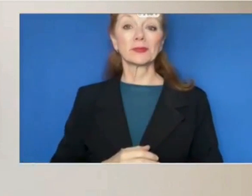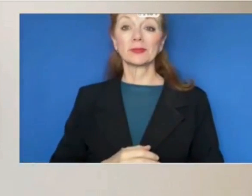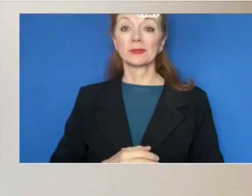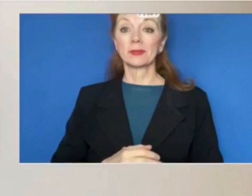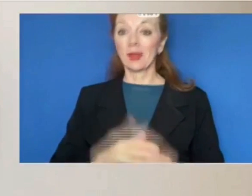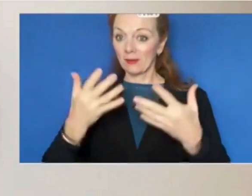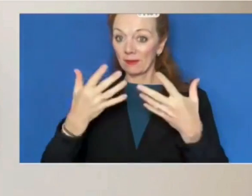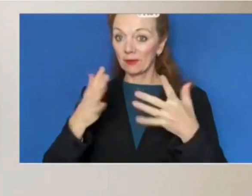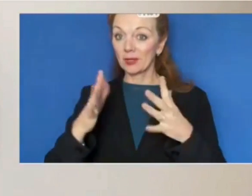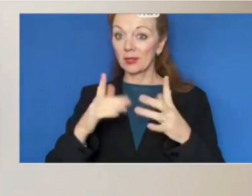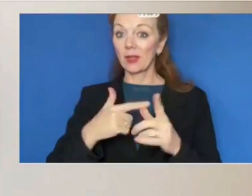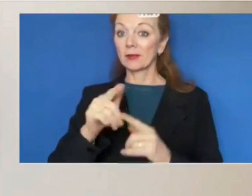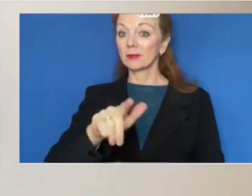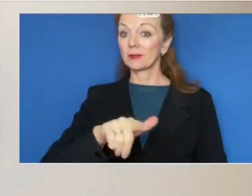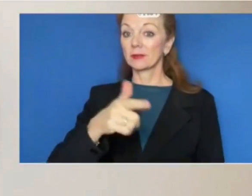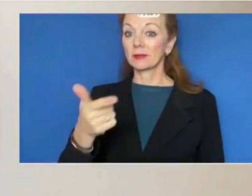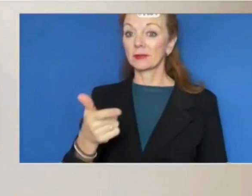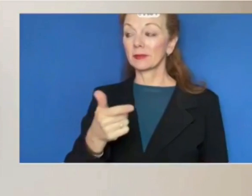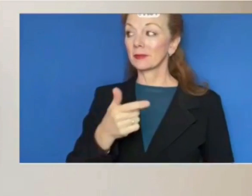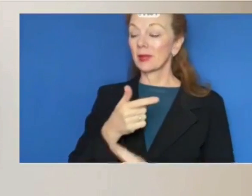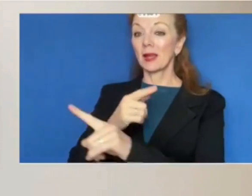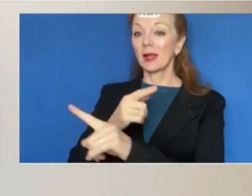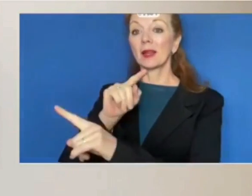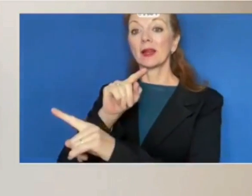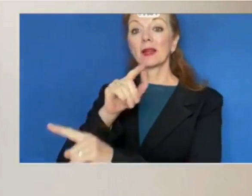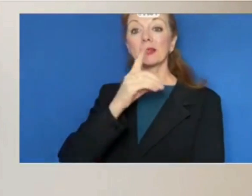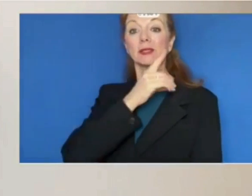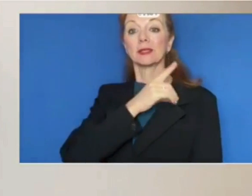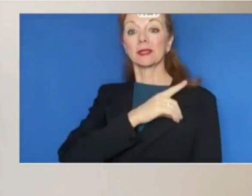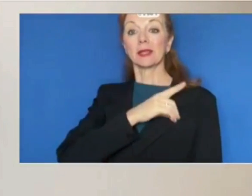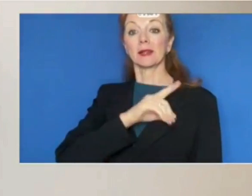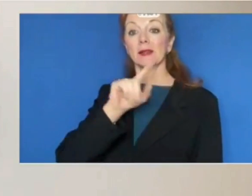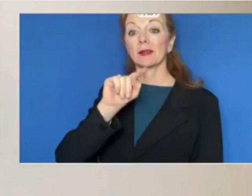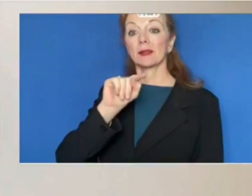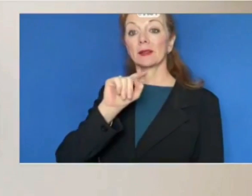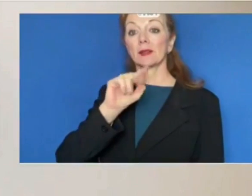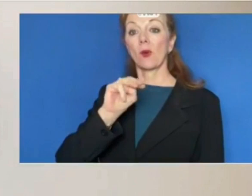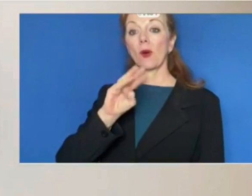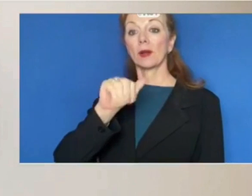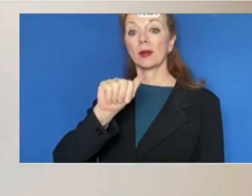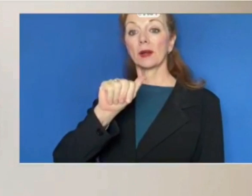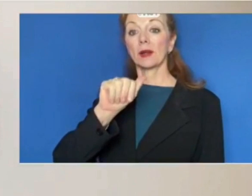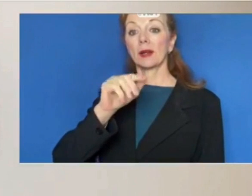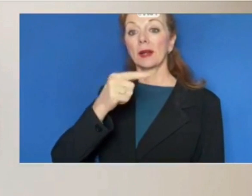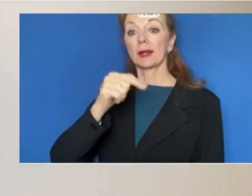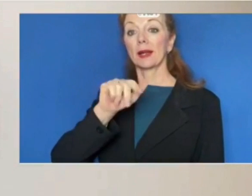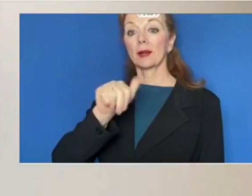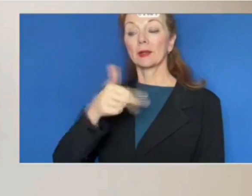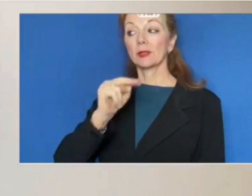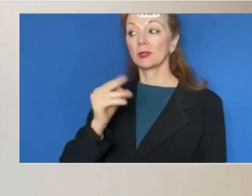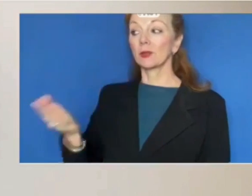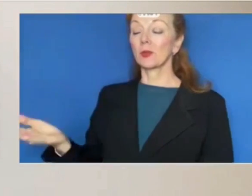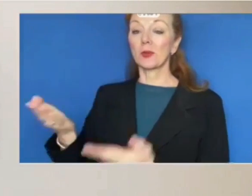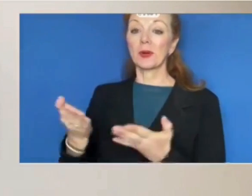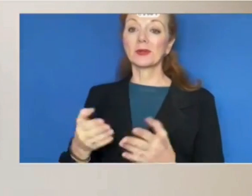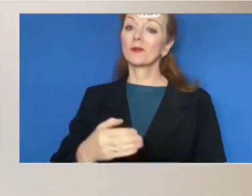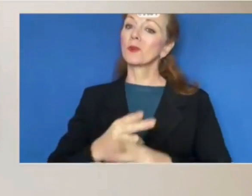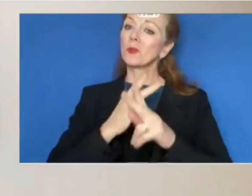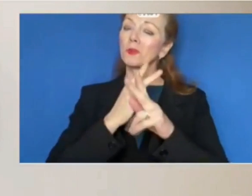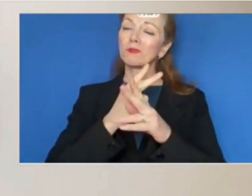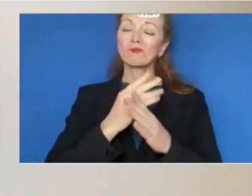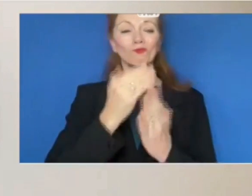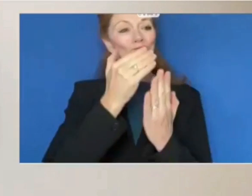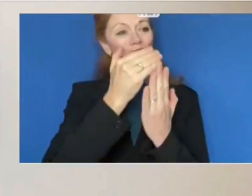Detective Tawana Garrison, where she's going to provide some prevention techniques and methods that will